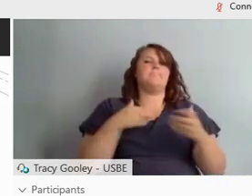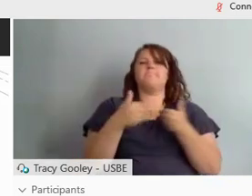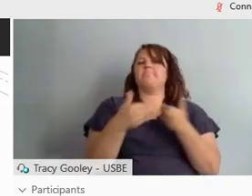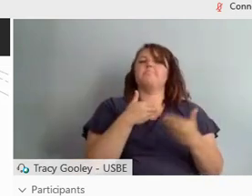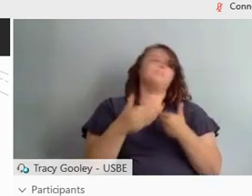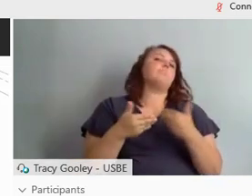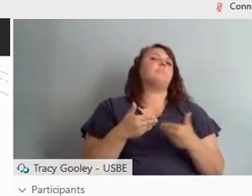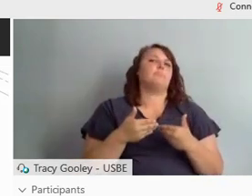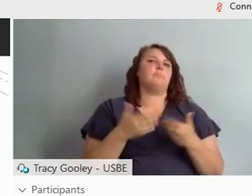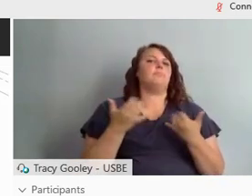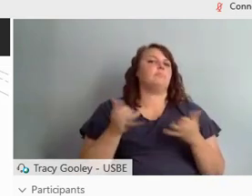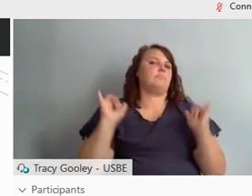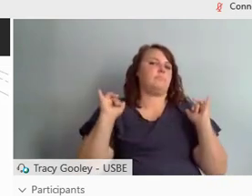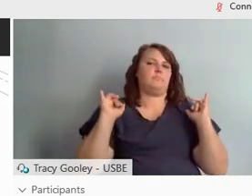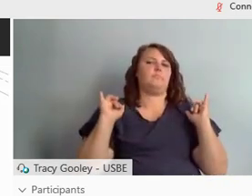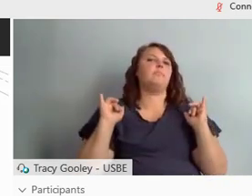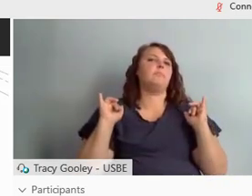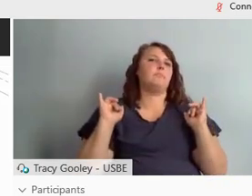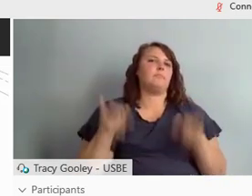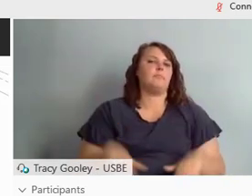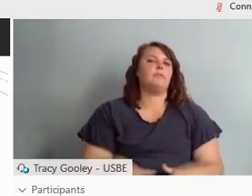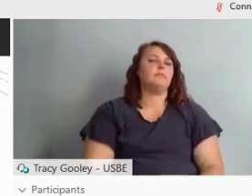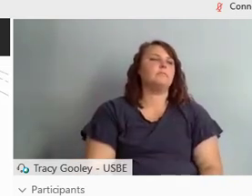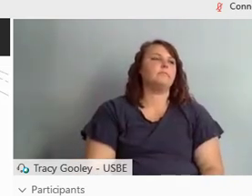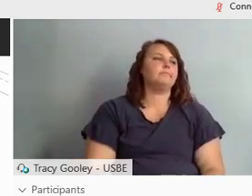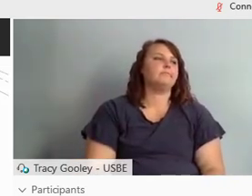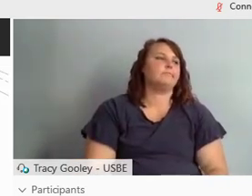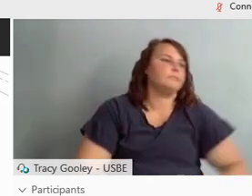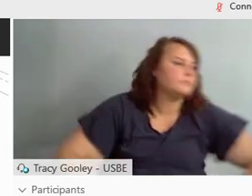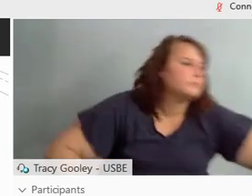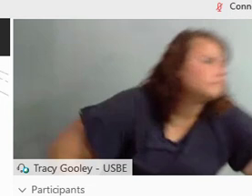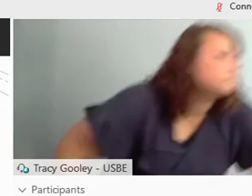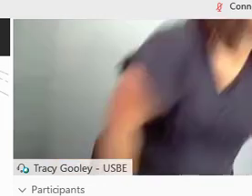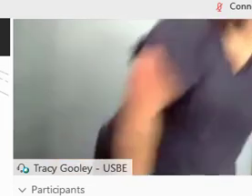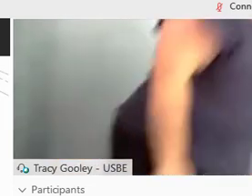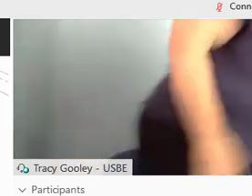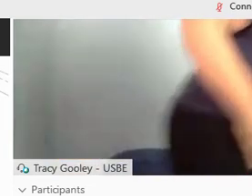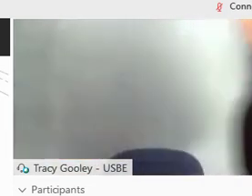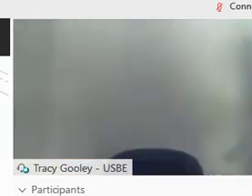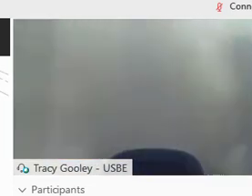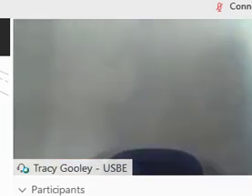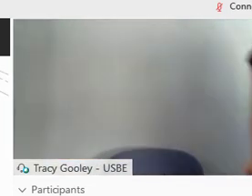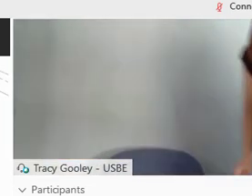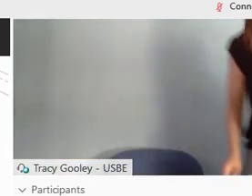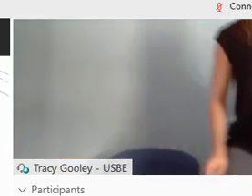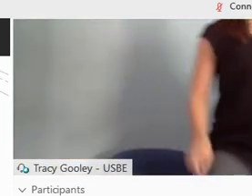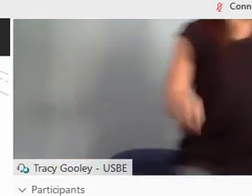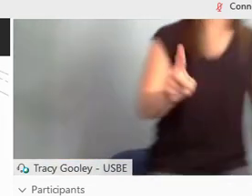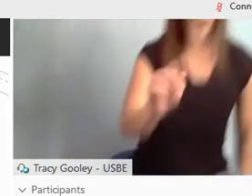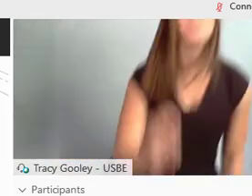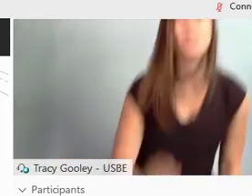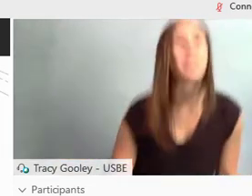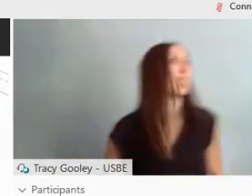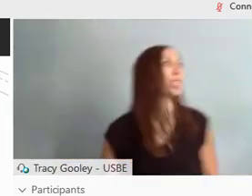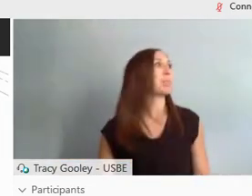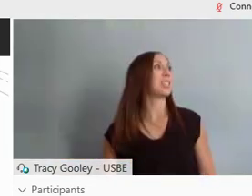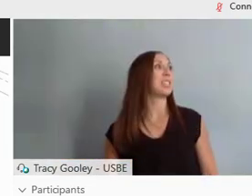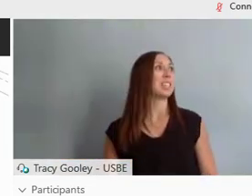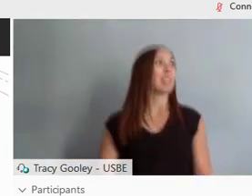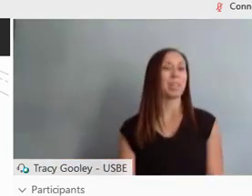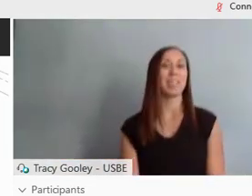that, you can still test them, but you just don't provide the data to us at the state office. So we'll switch really